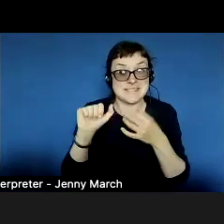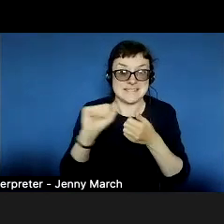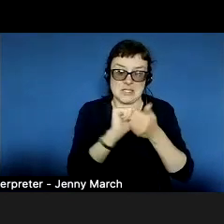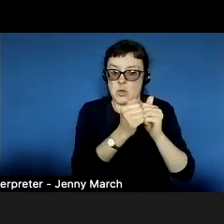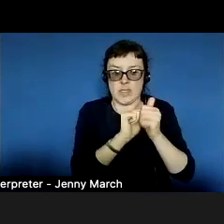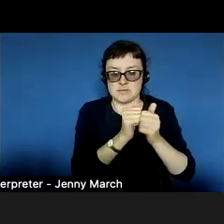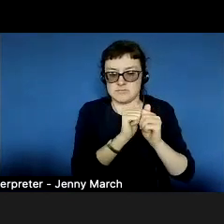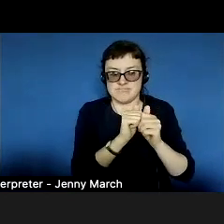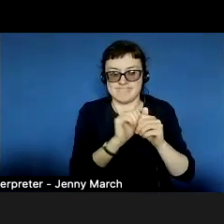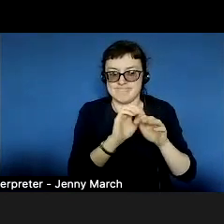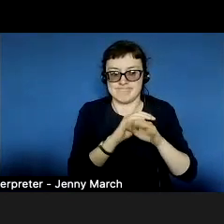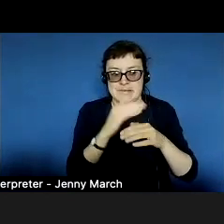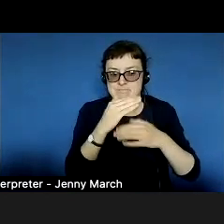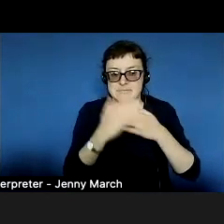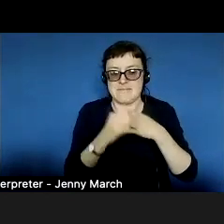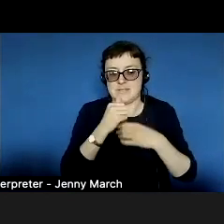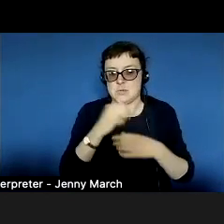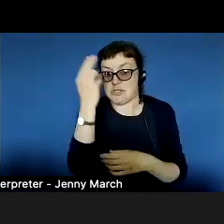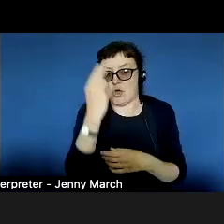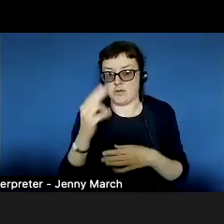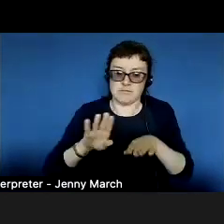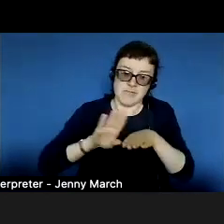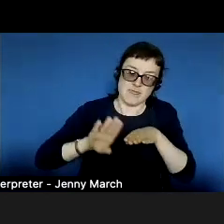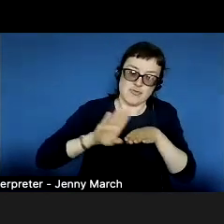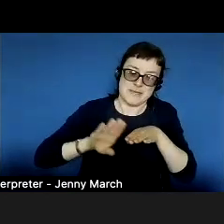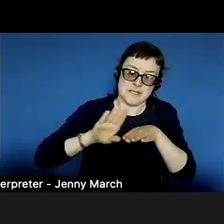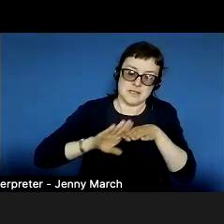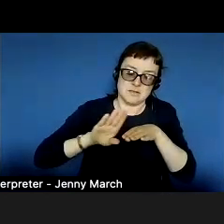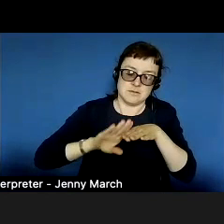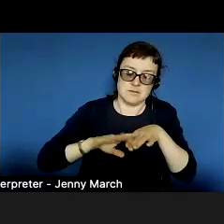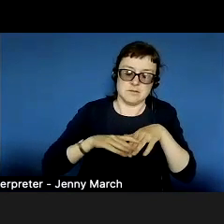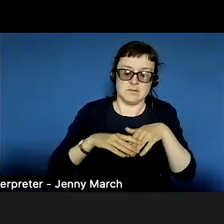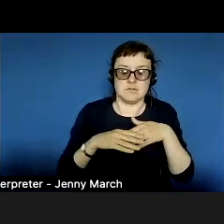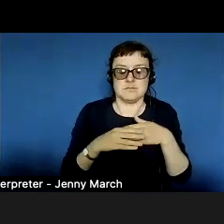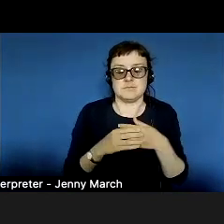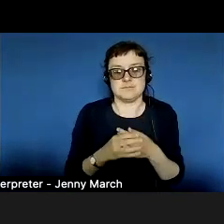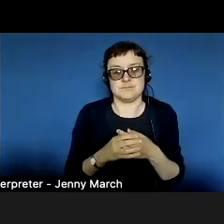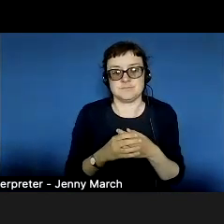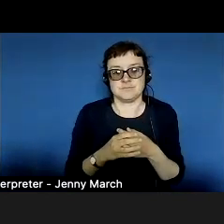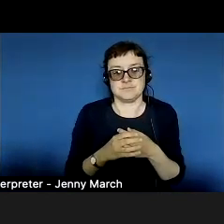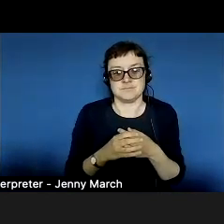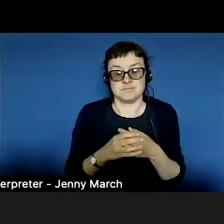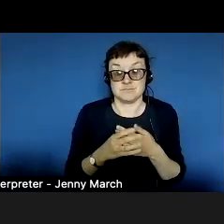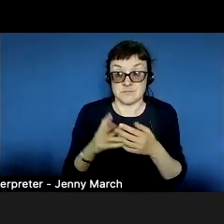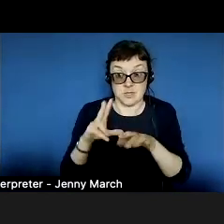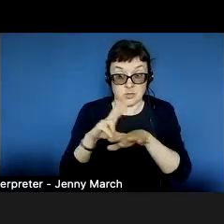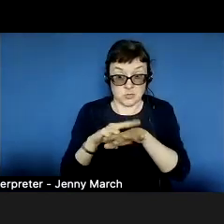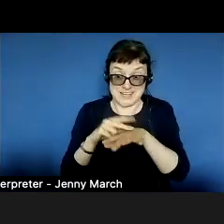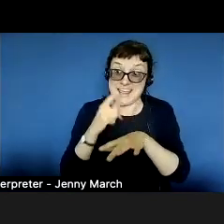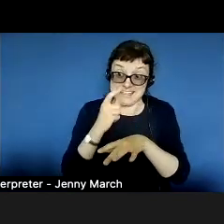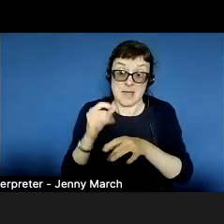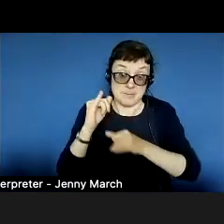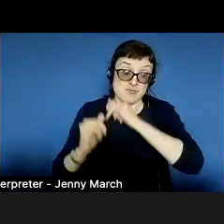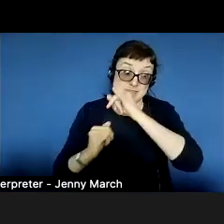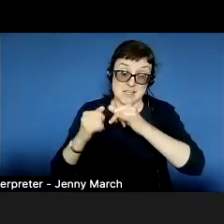using art as therapy at all. So although he can be criticised and was criticised